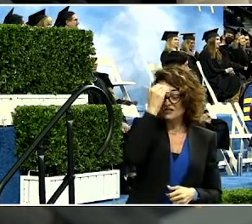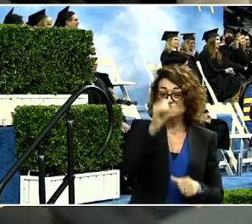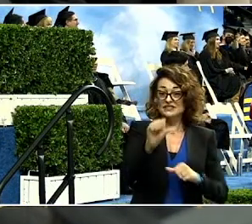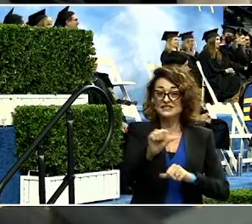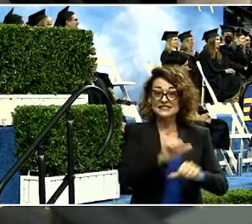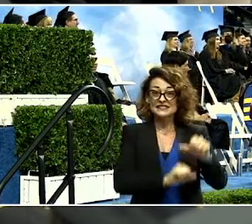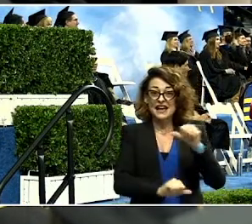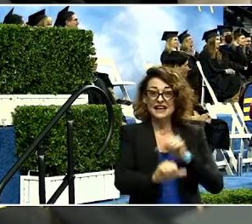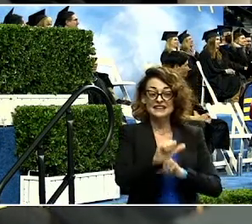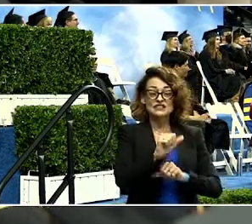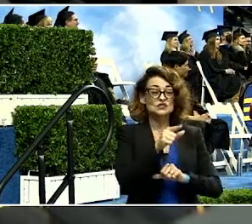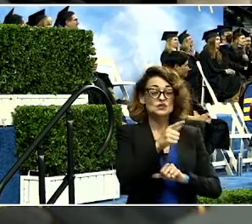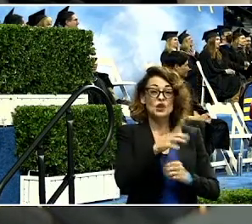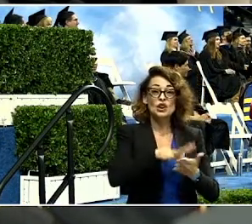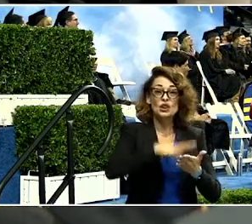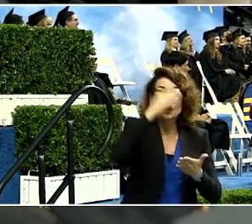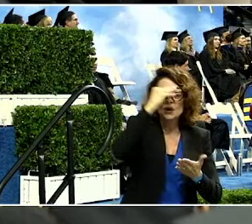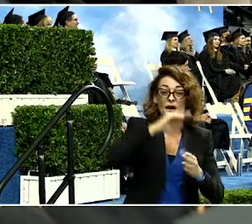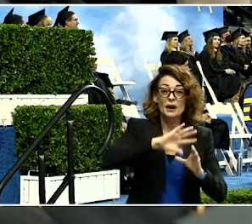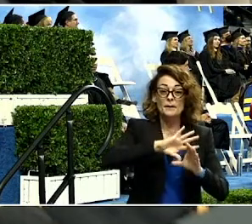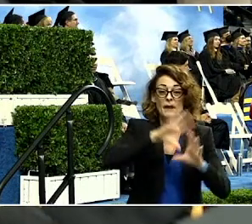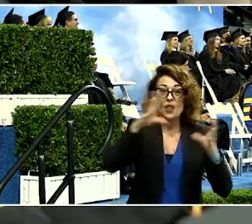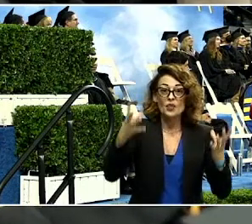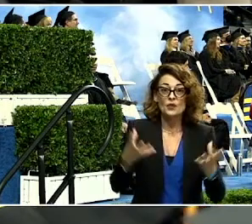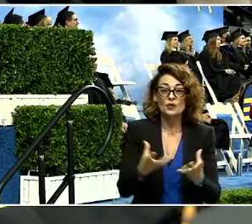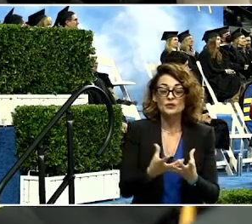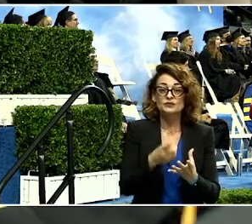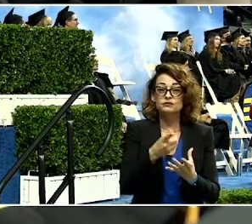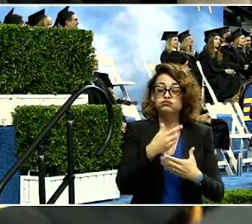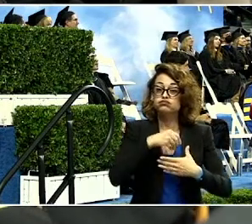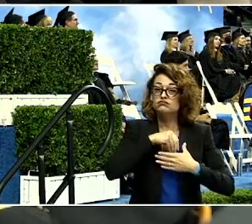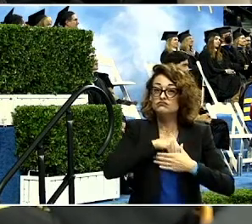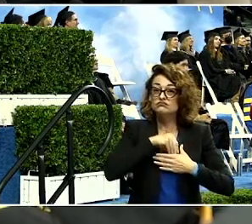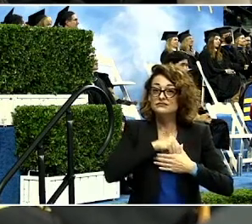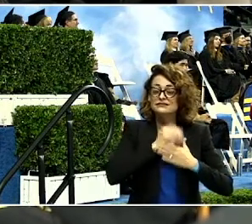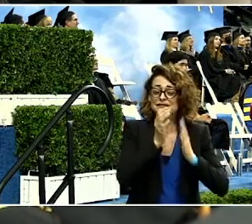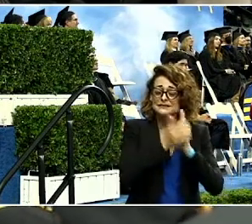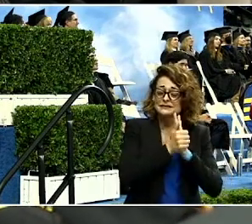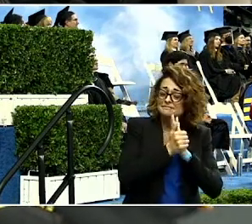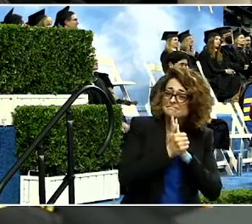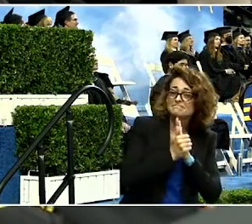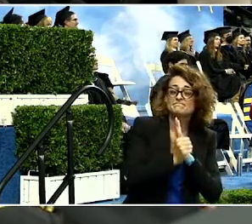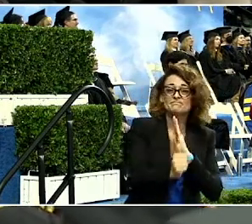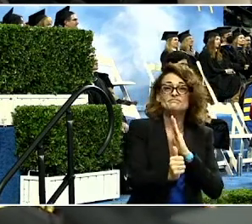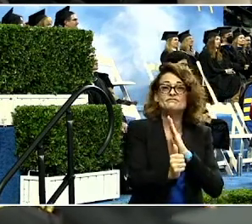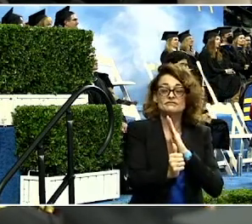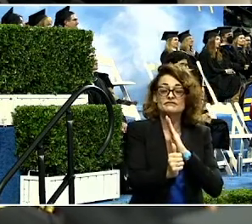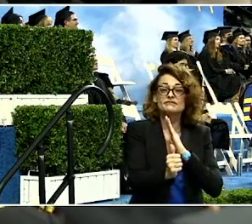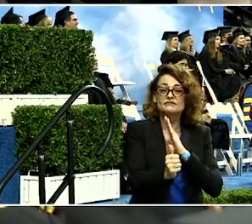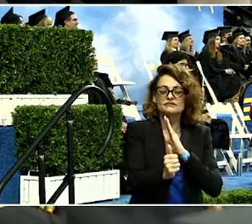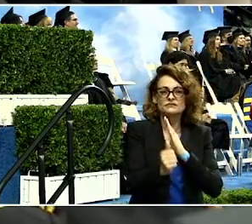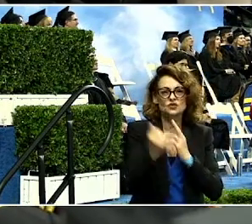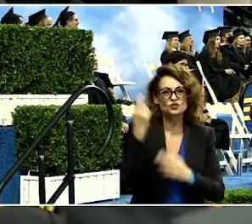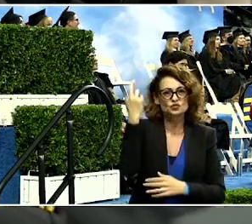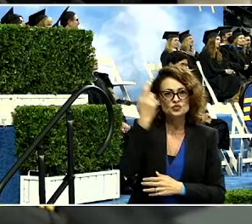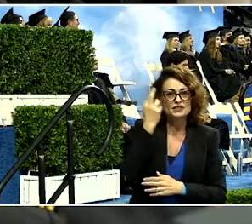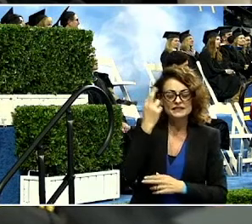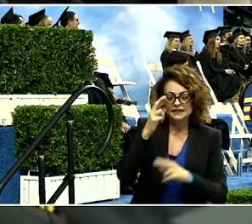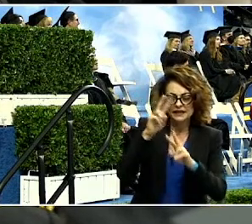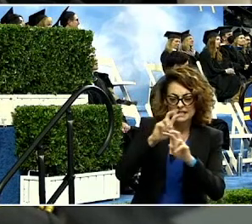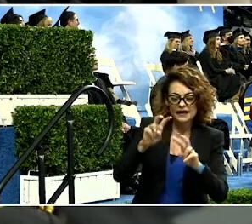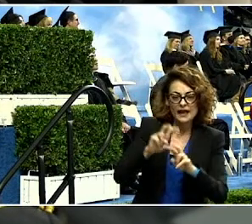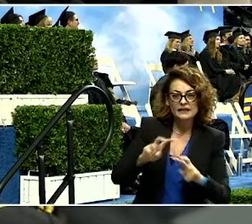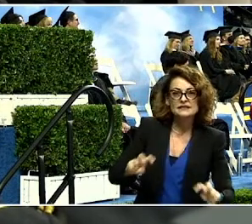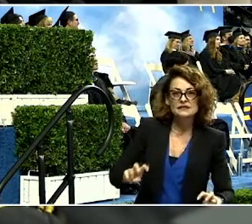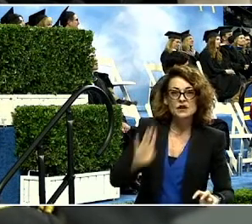know about our world. You also carry with you finely honed skills in reasoning and analysis that will